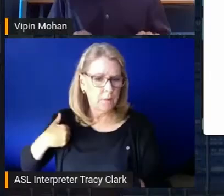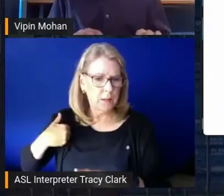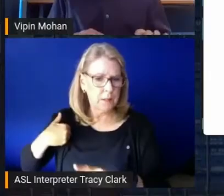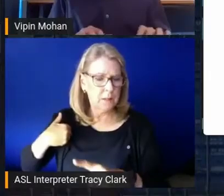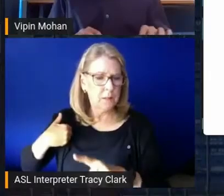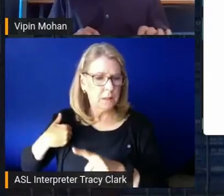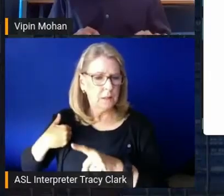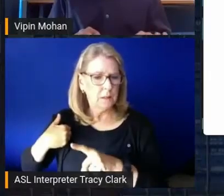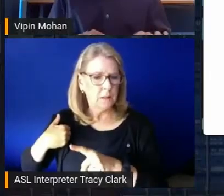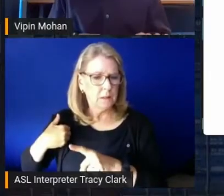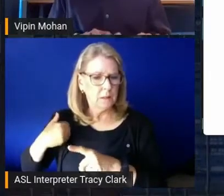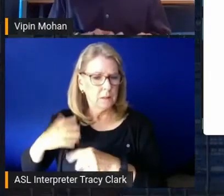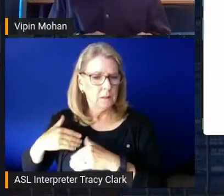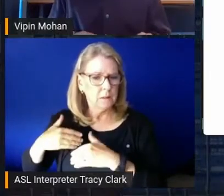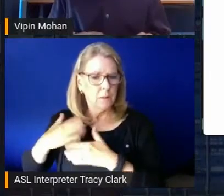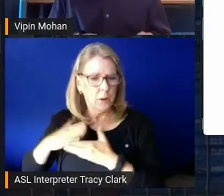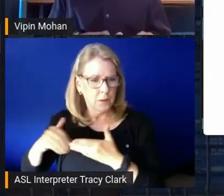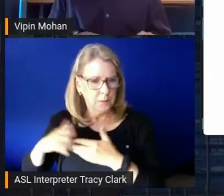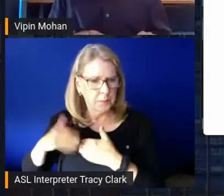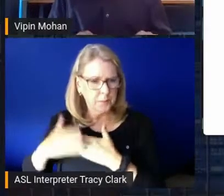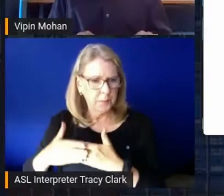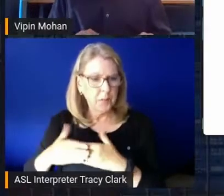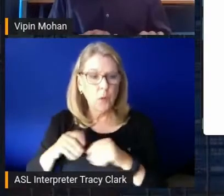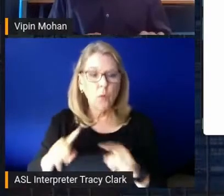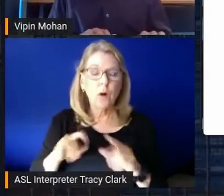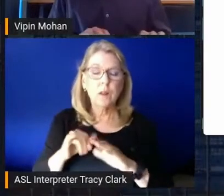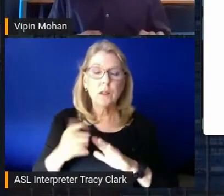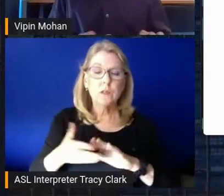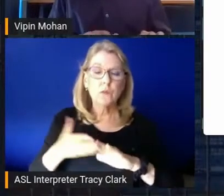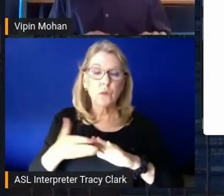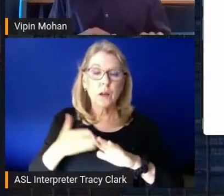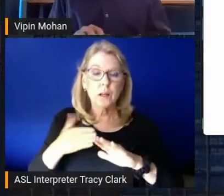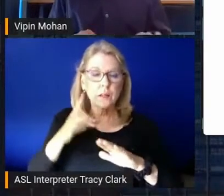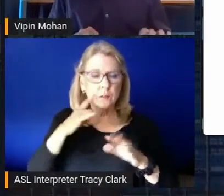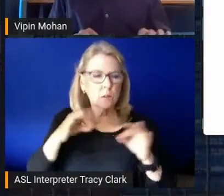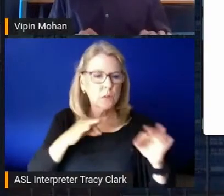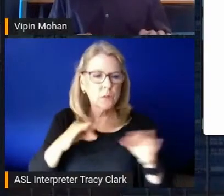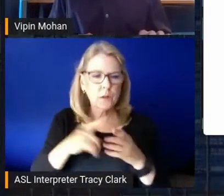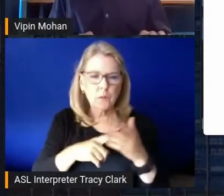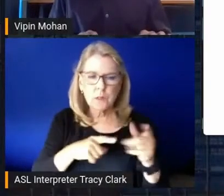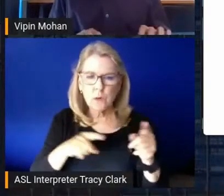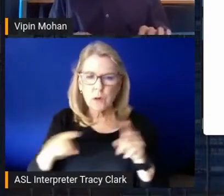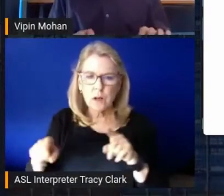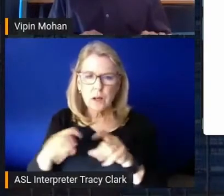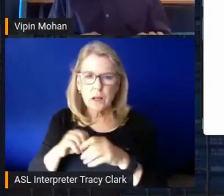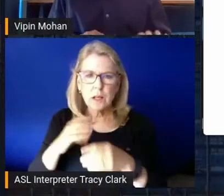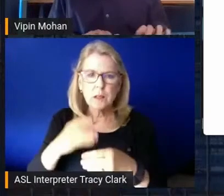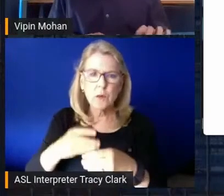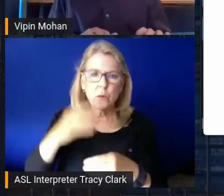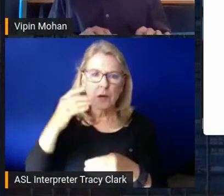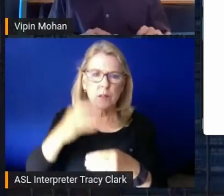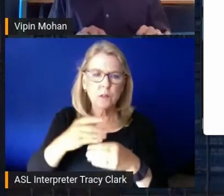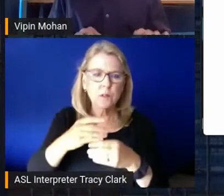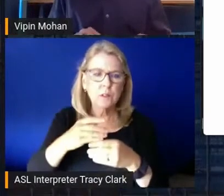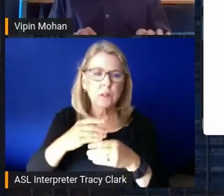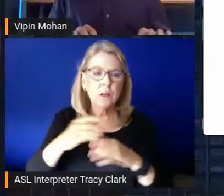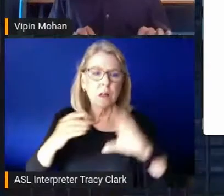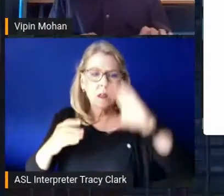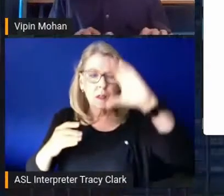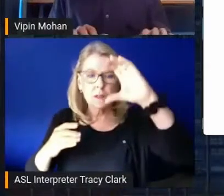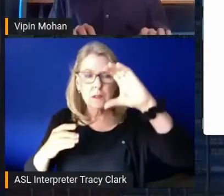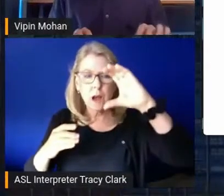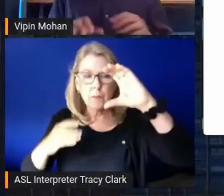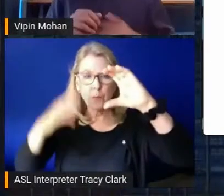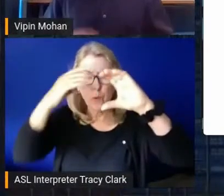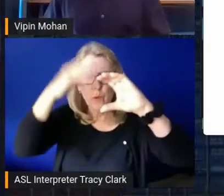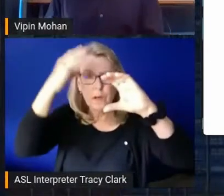So while that's running, just to explain what's going on in these windows over here, the above window is basically running a